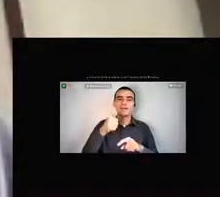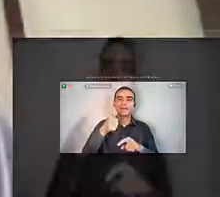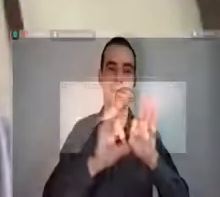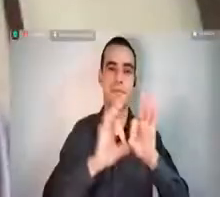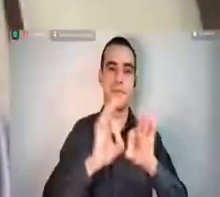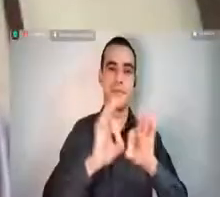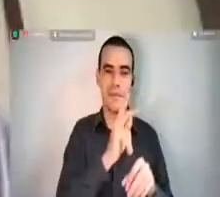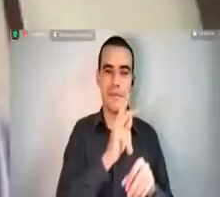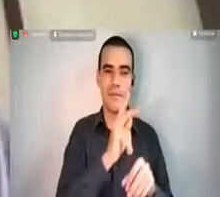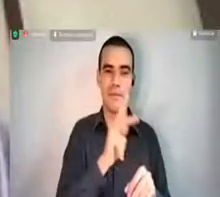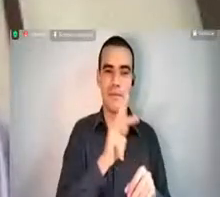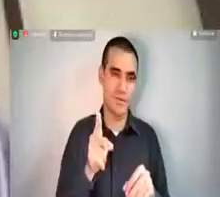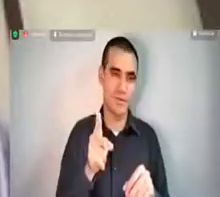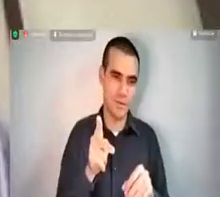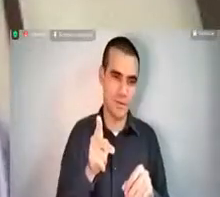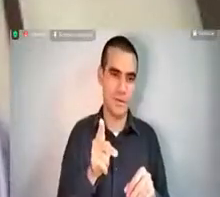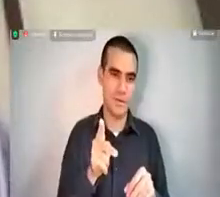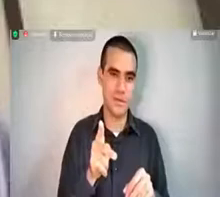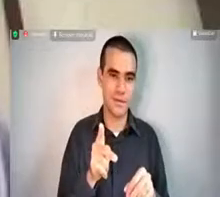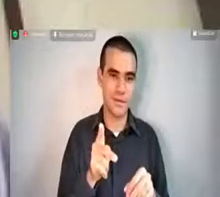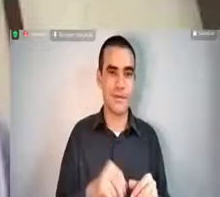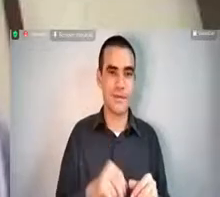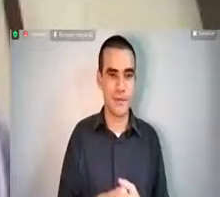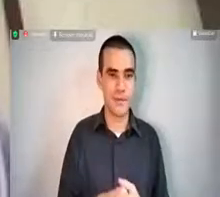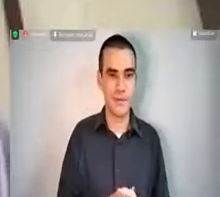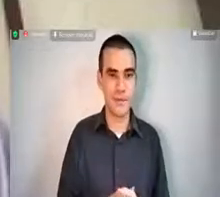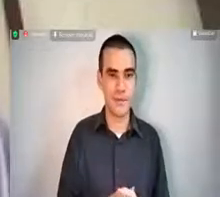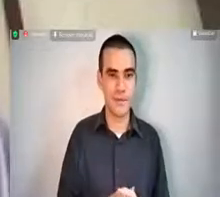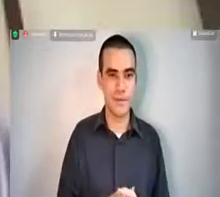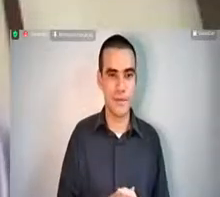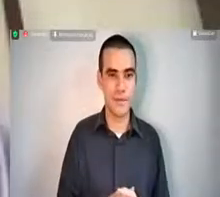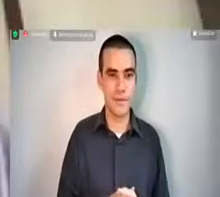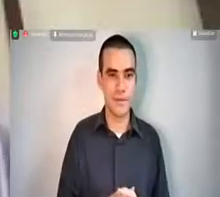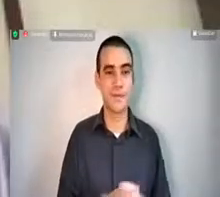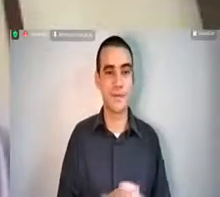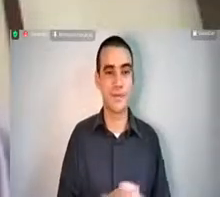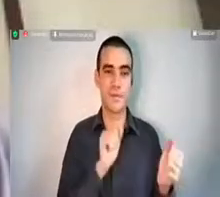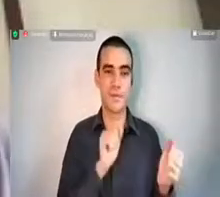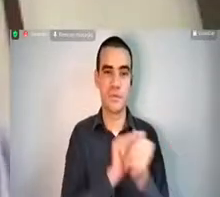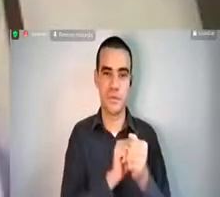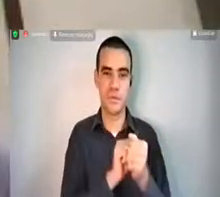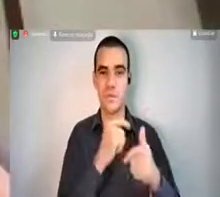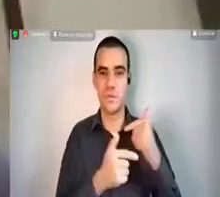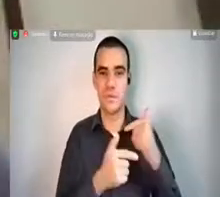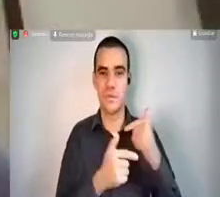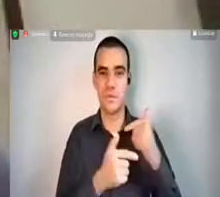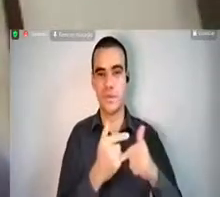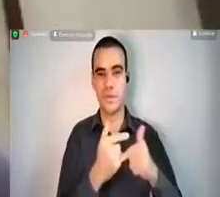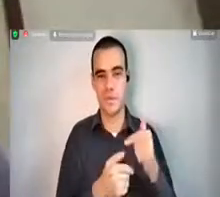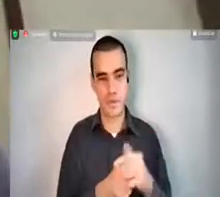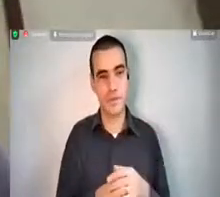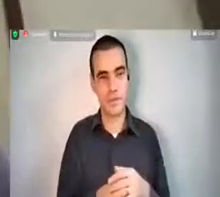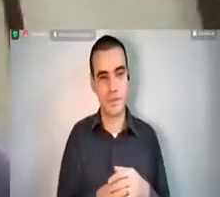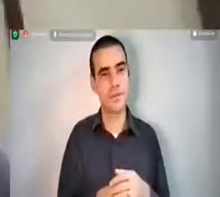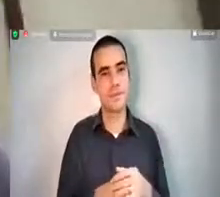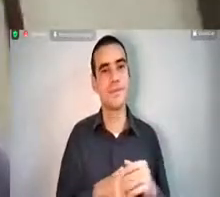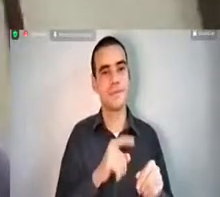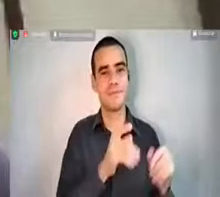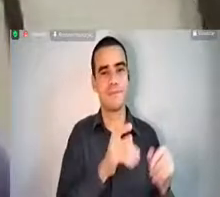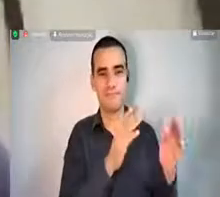new group of teachers to work with us. This has to be done